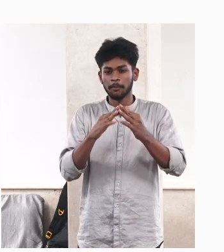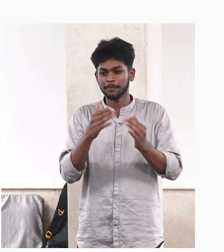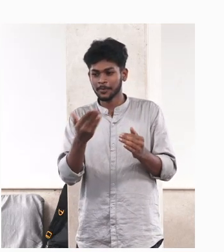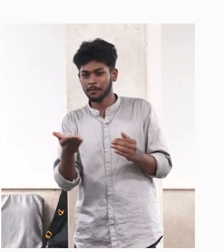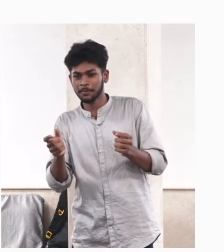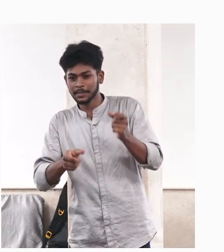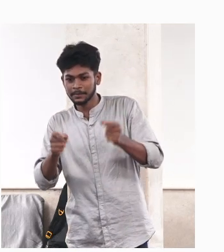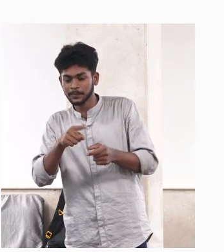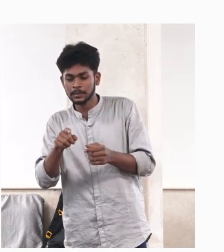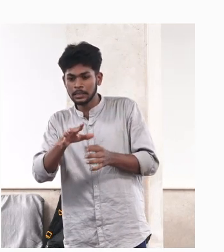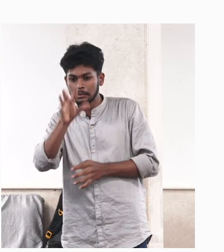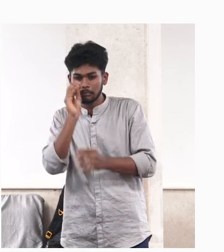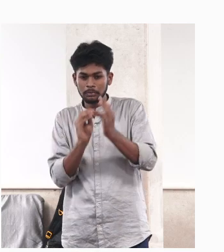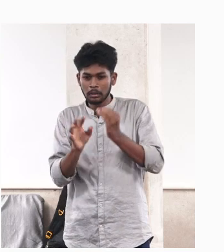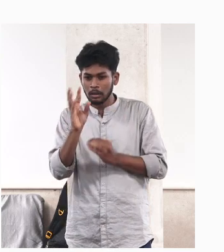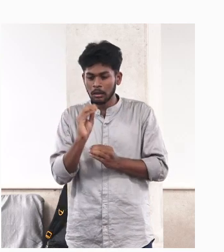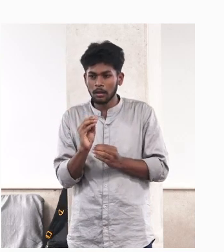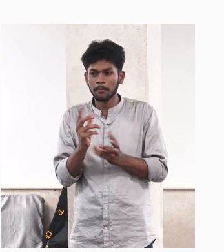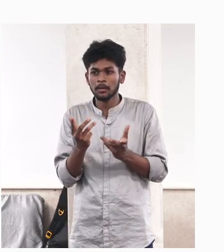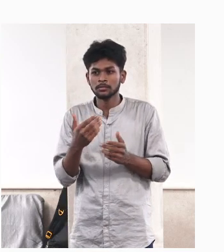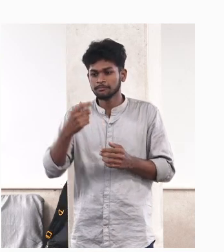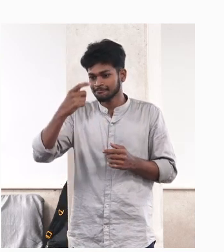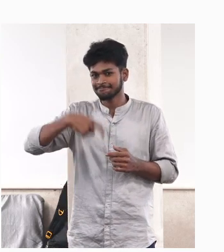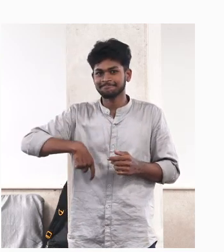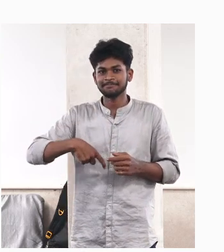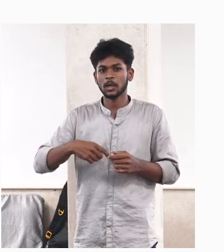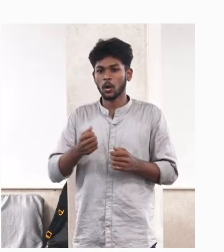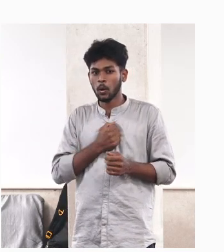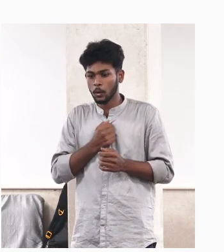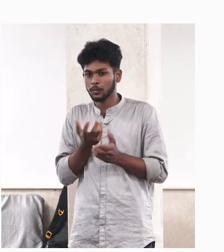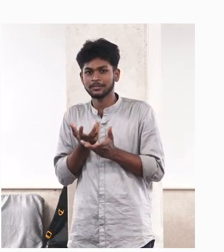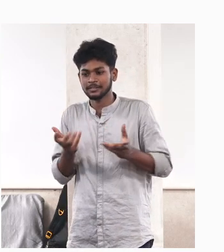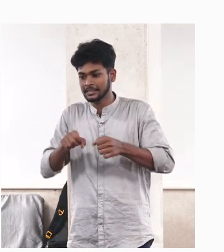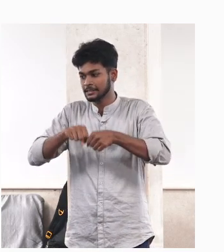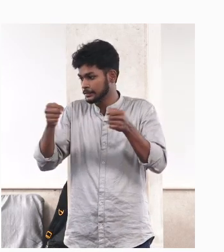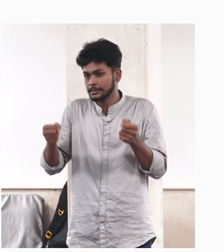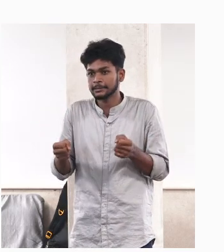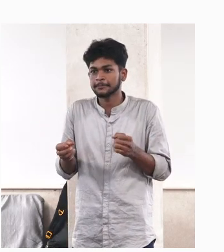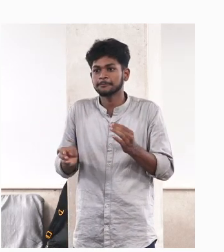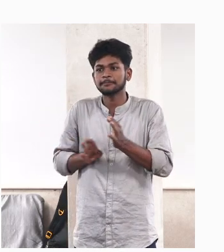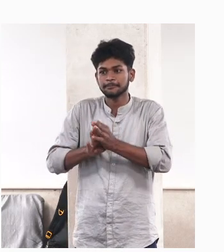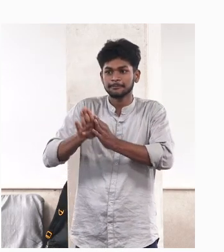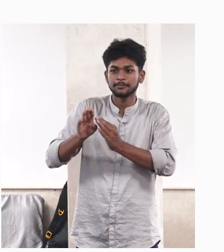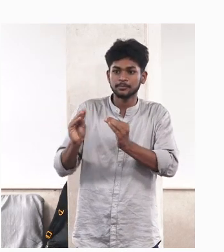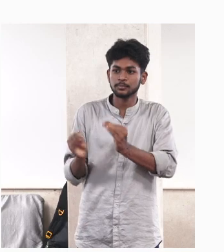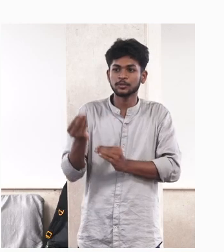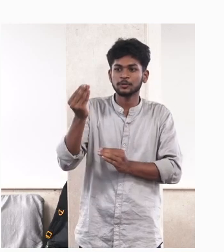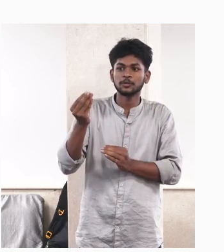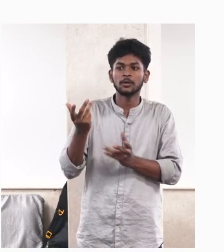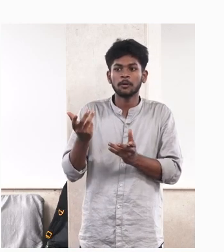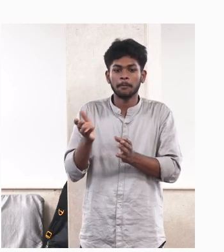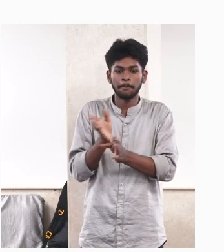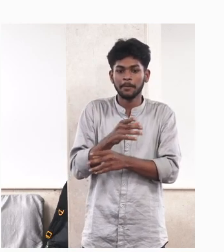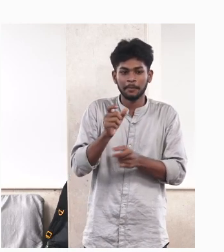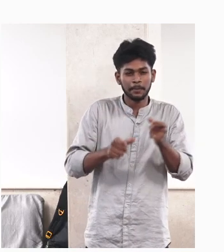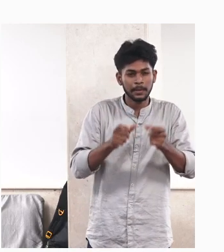and we can improve our system, whichever it is, learning the best from the